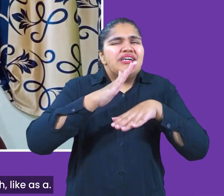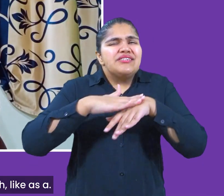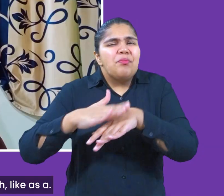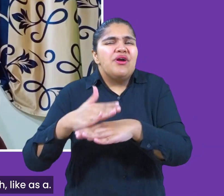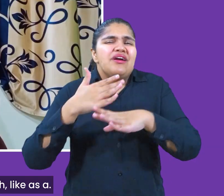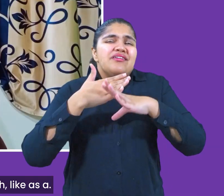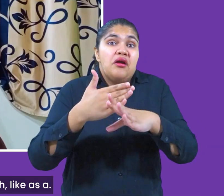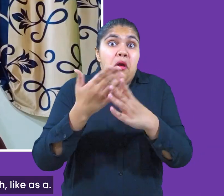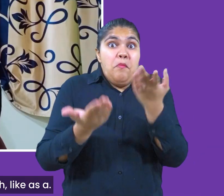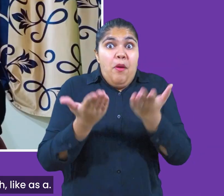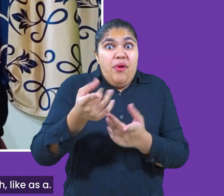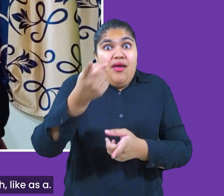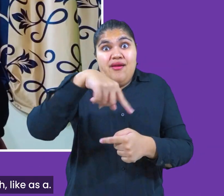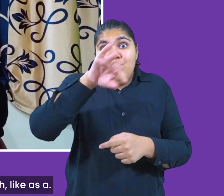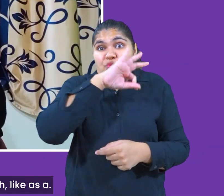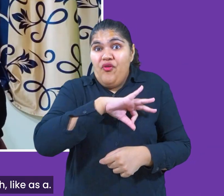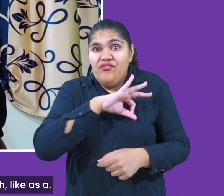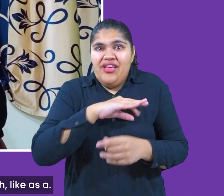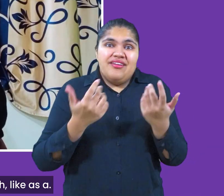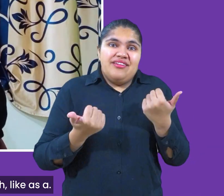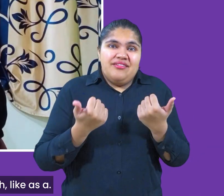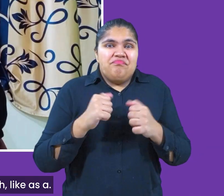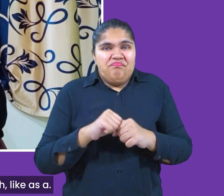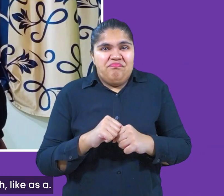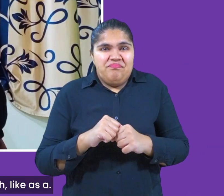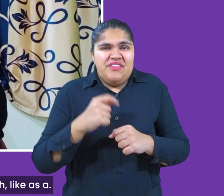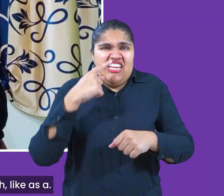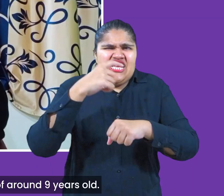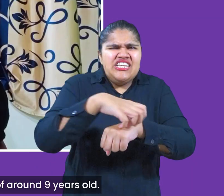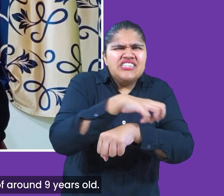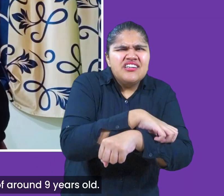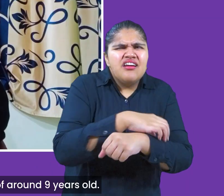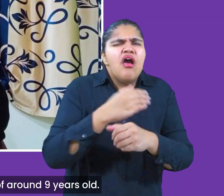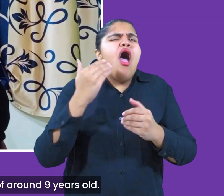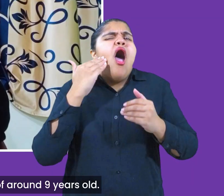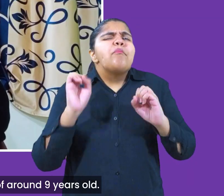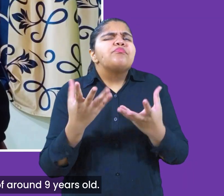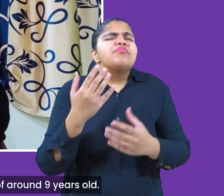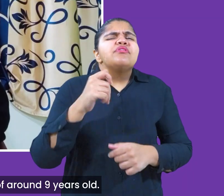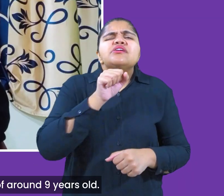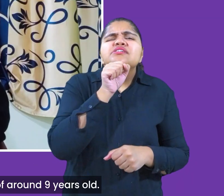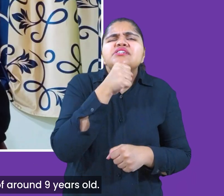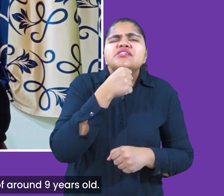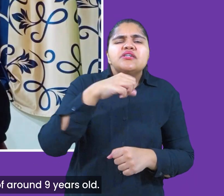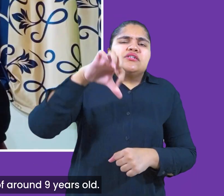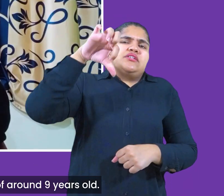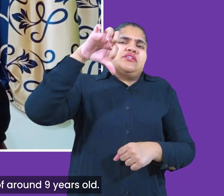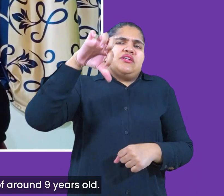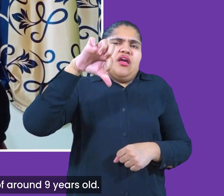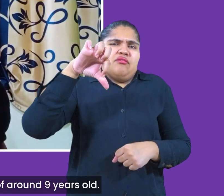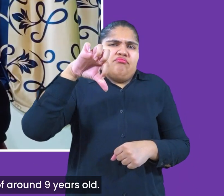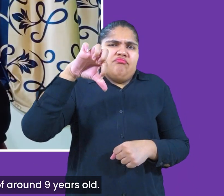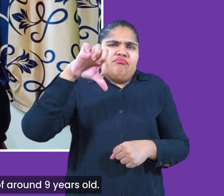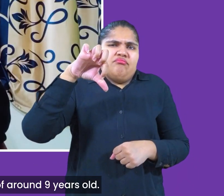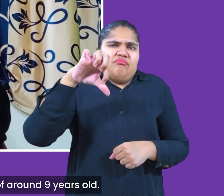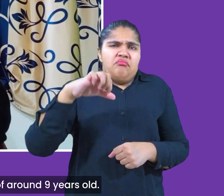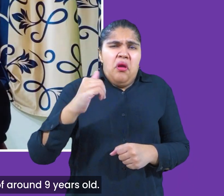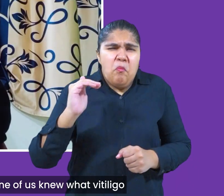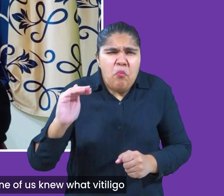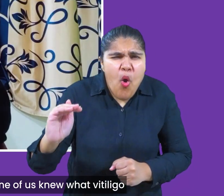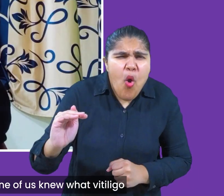you see, to start with, I got vitiligo when I was a kid of around 9 years